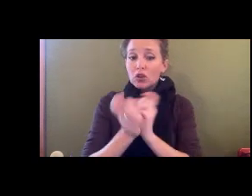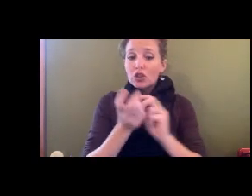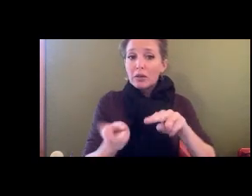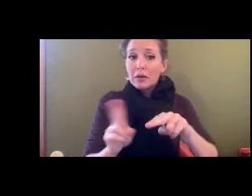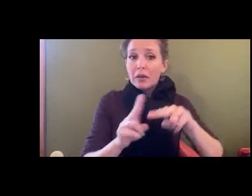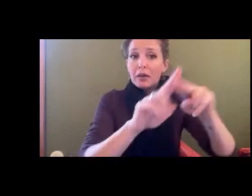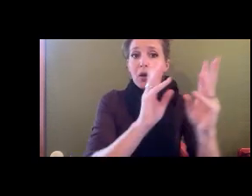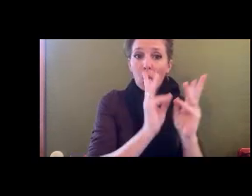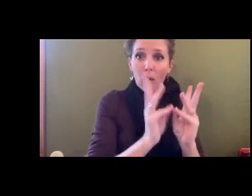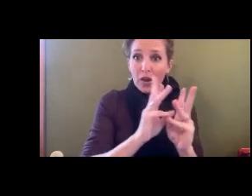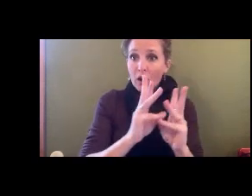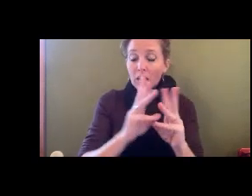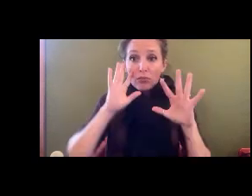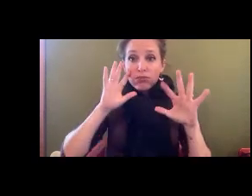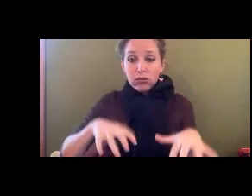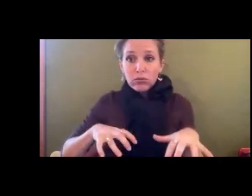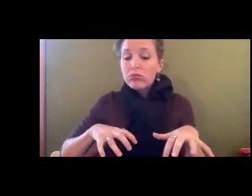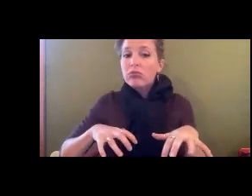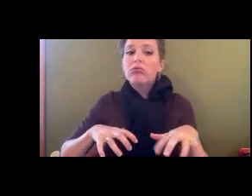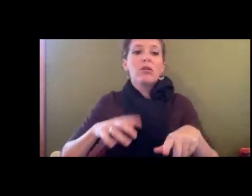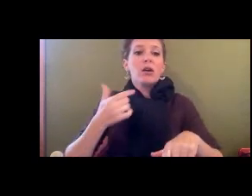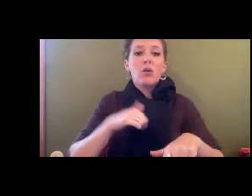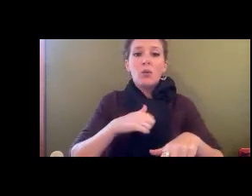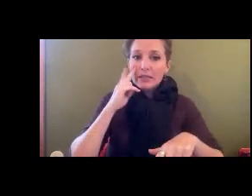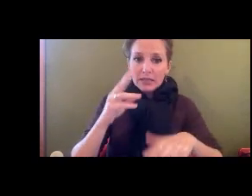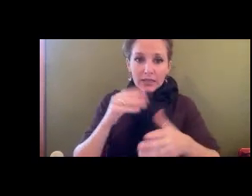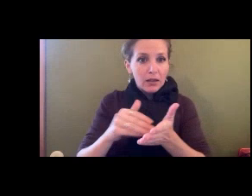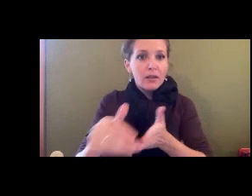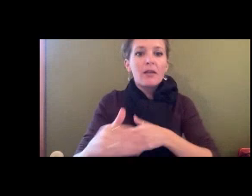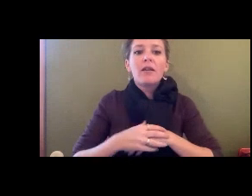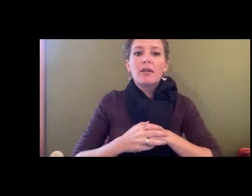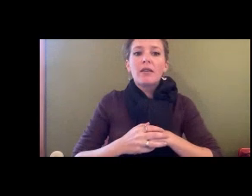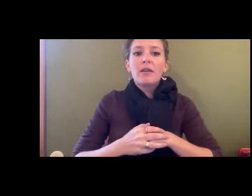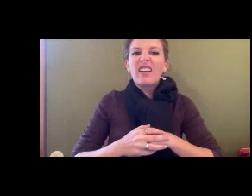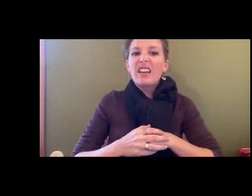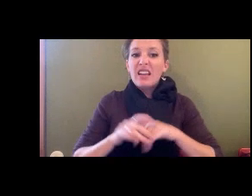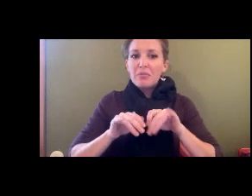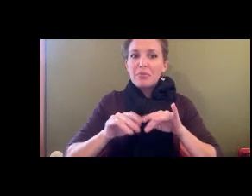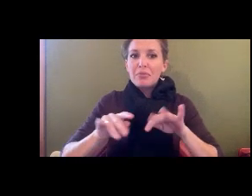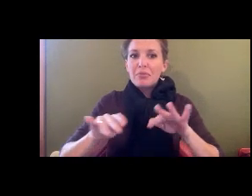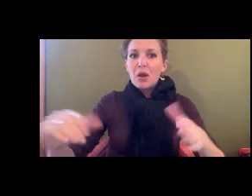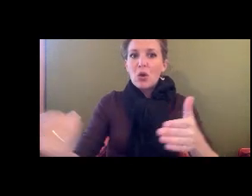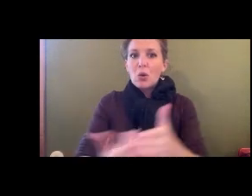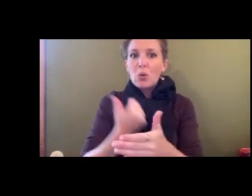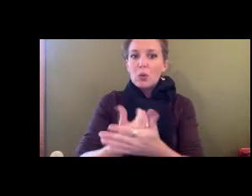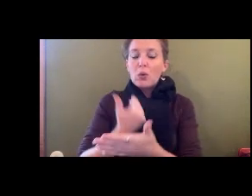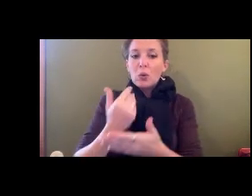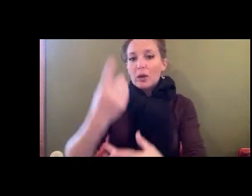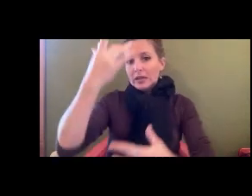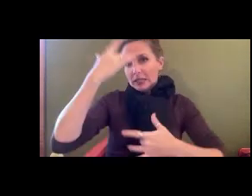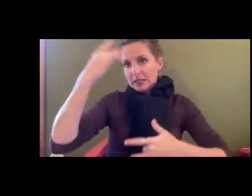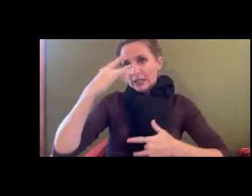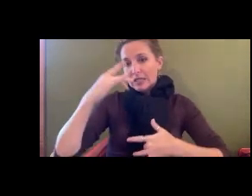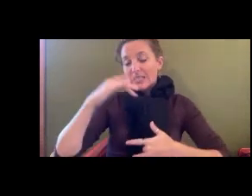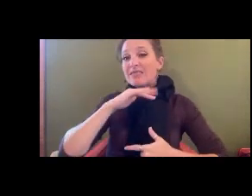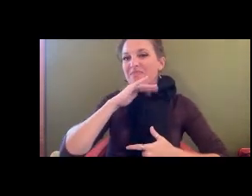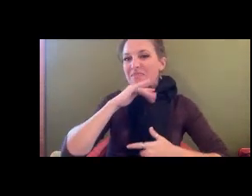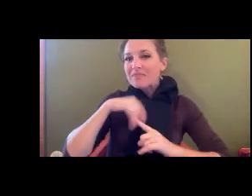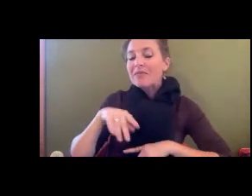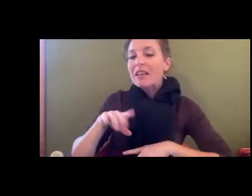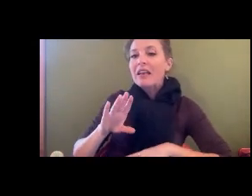Caribbean region, and also the emergence of disease and pests also contribute. A key thing we